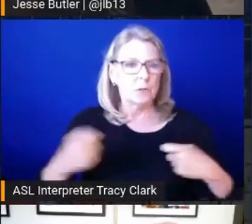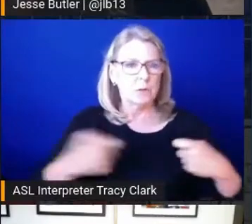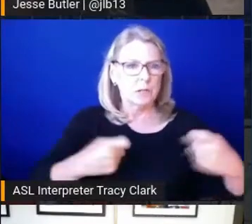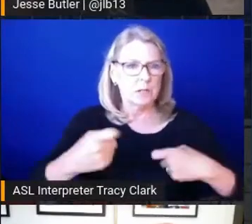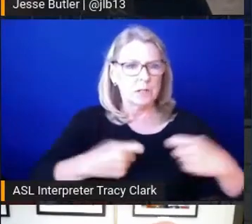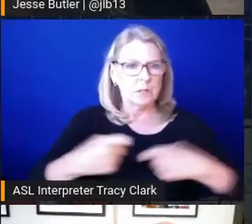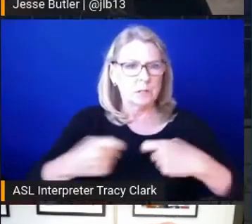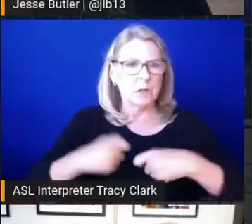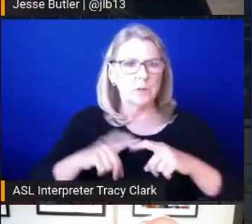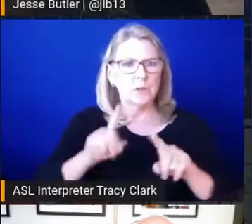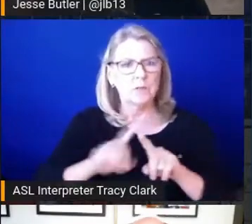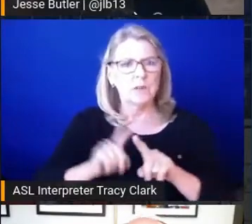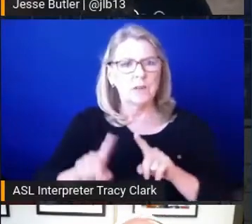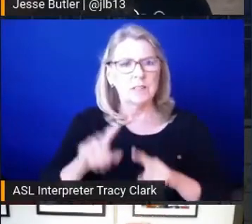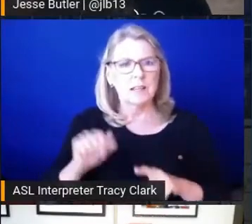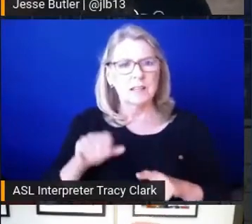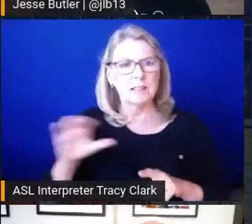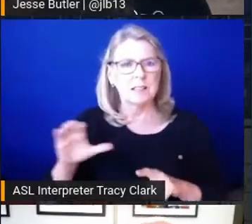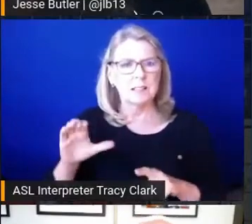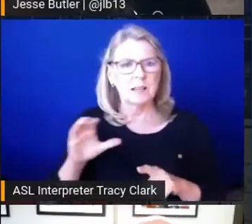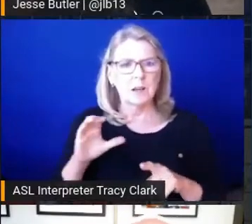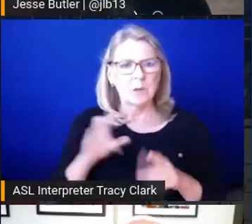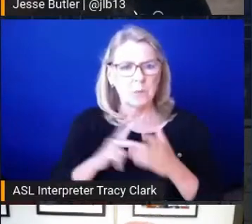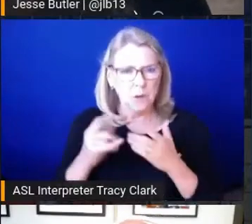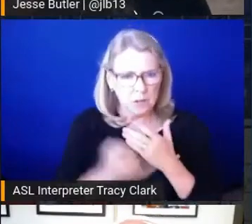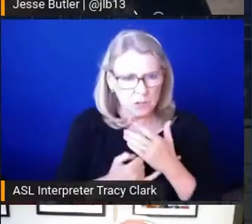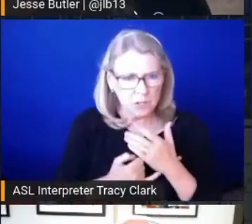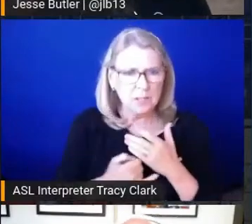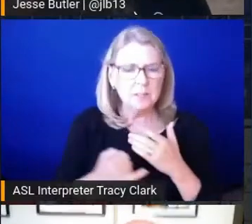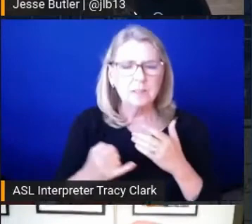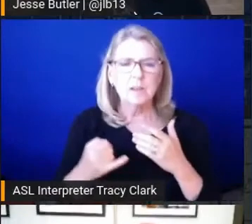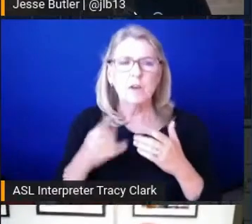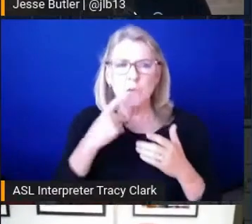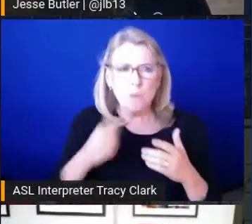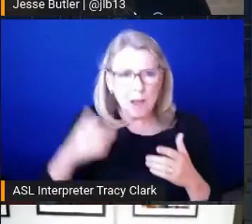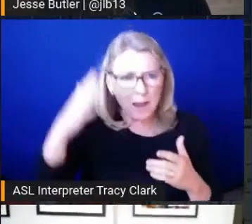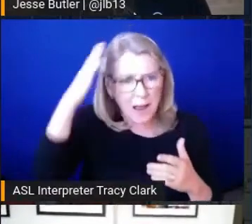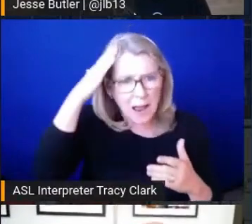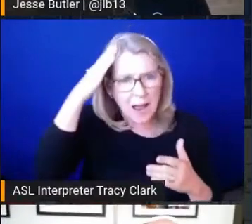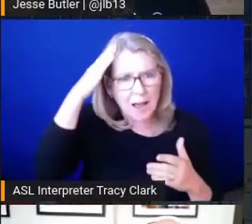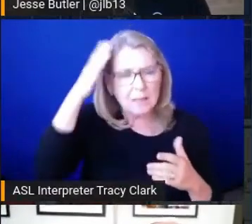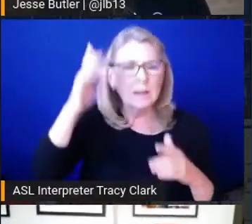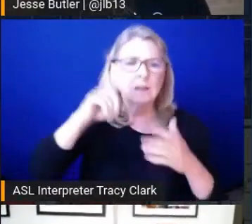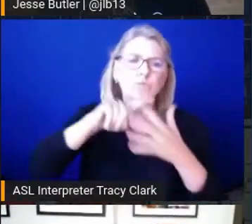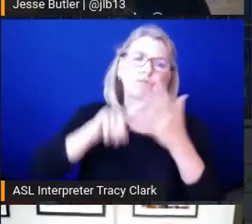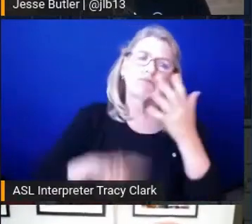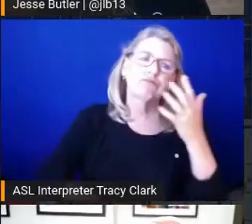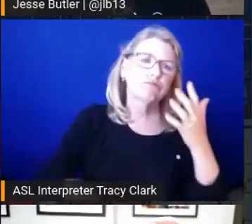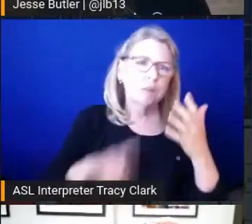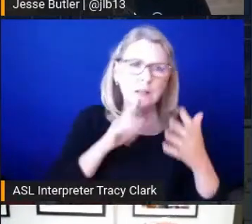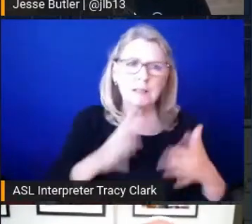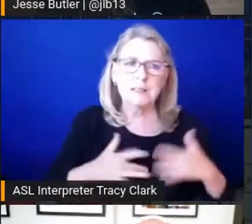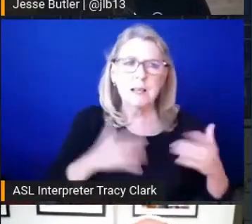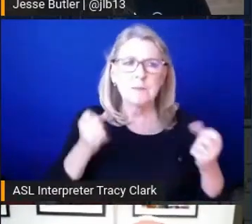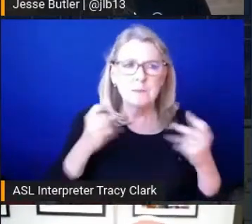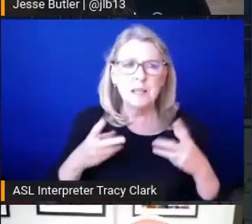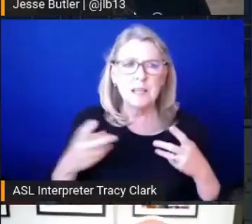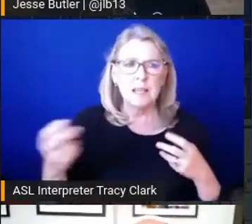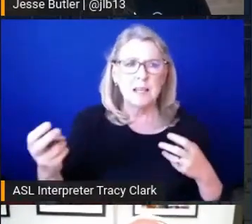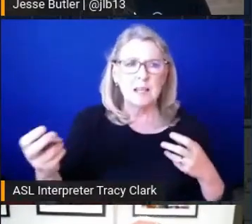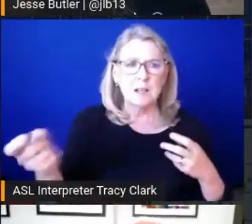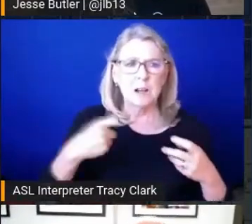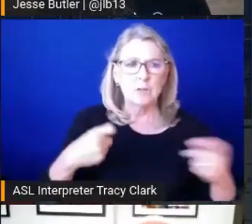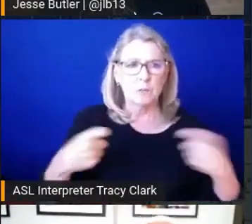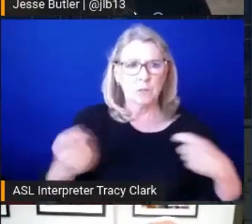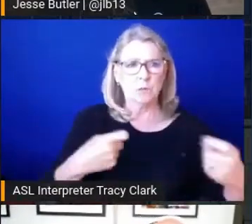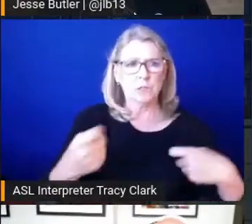collaborating with Crossplane and Red Hat, and we're just super excited for all those contributions. So thank you from the bottom of my heart. I appreciate it.